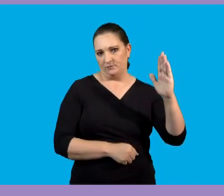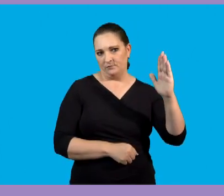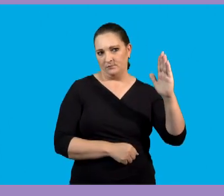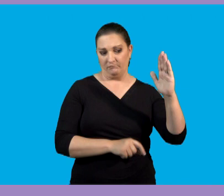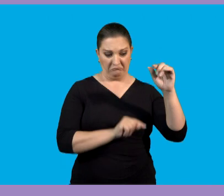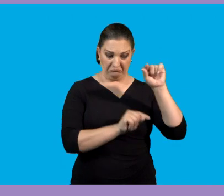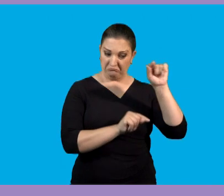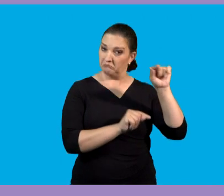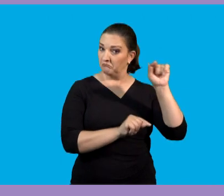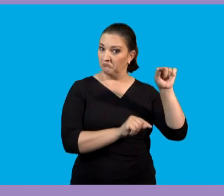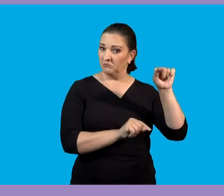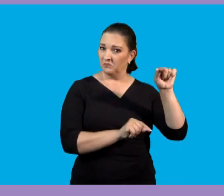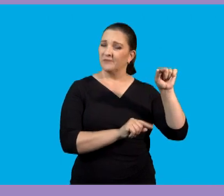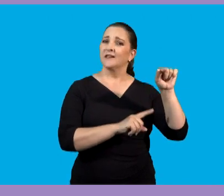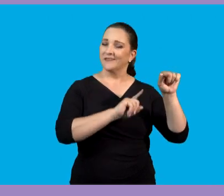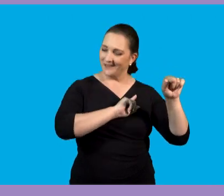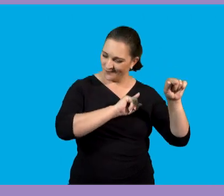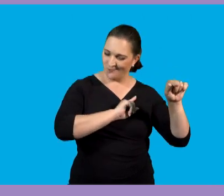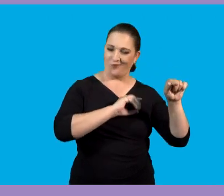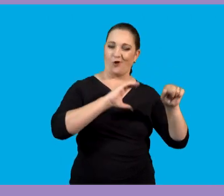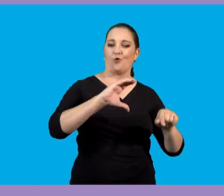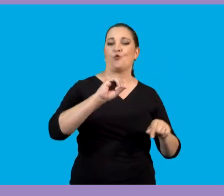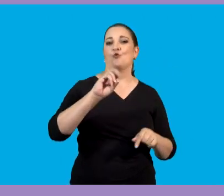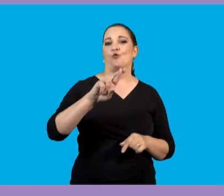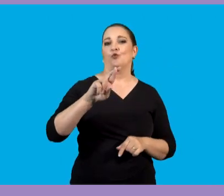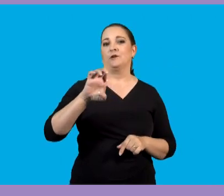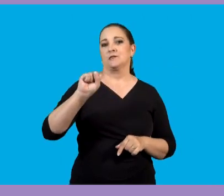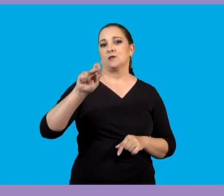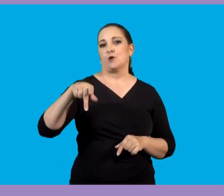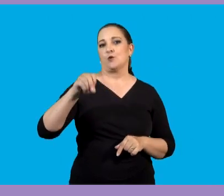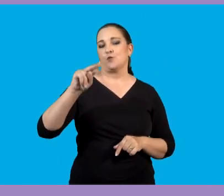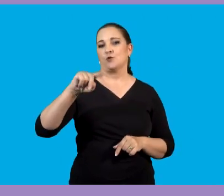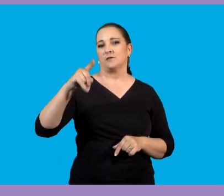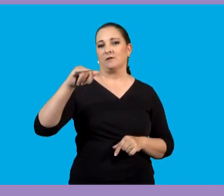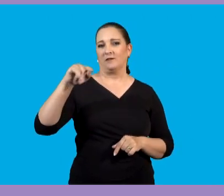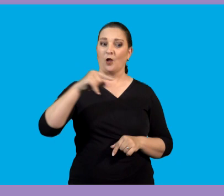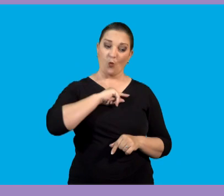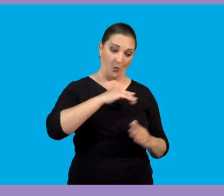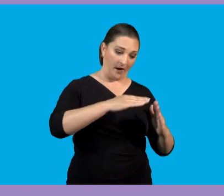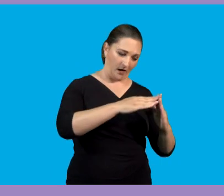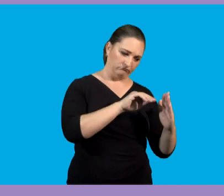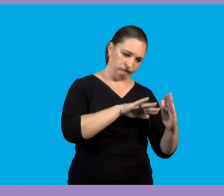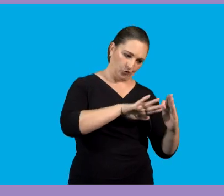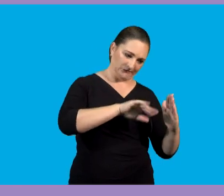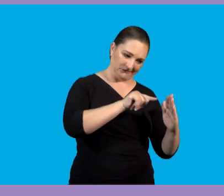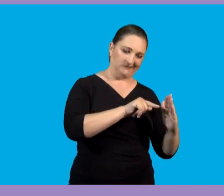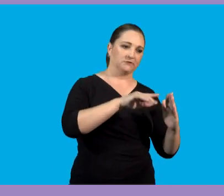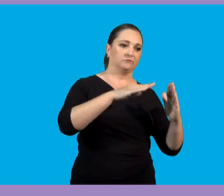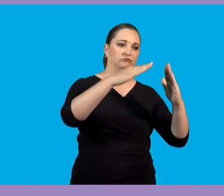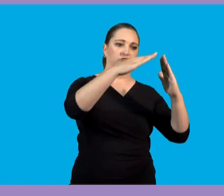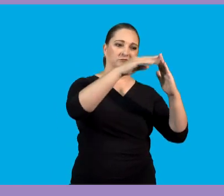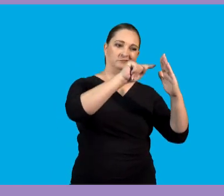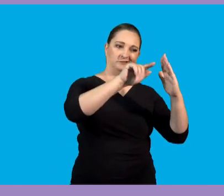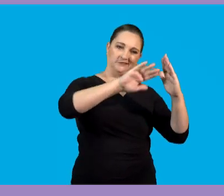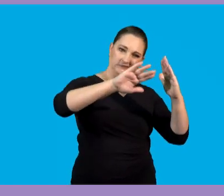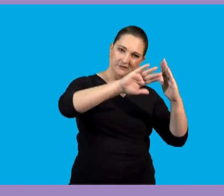two different shapes. So they are corresponding because they occupy that same position that